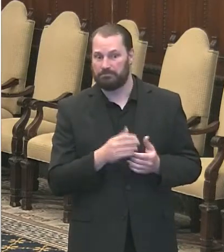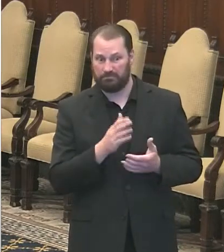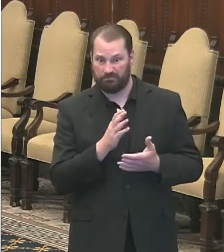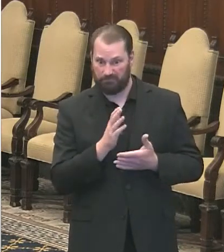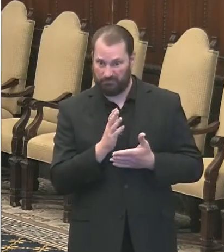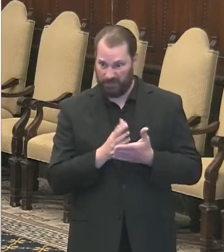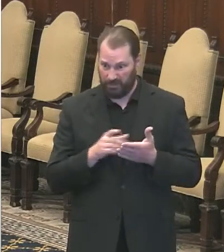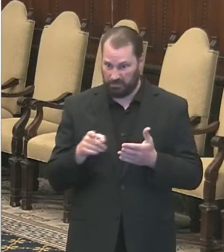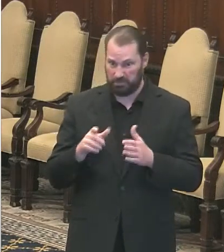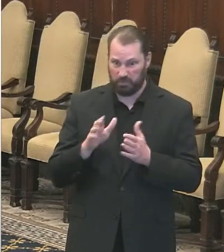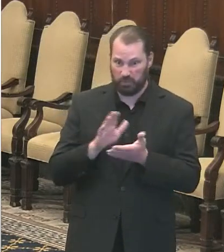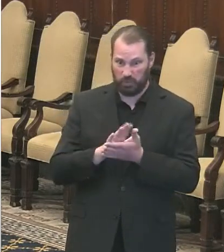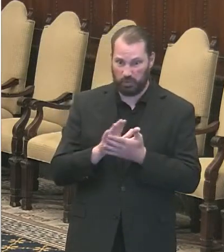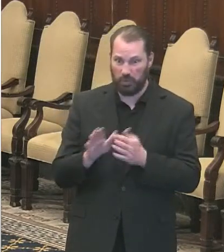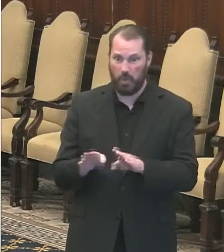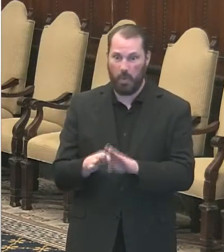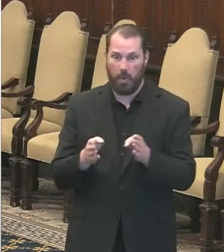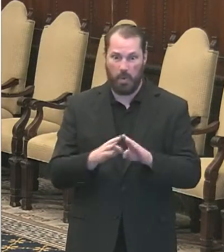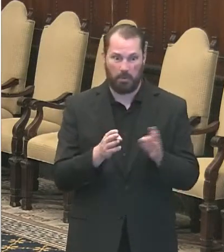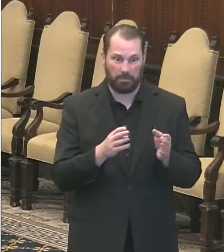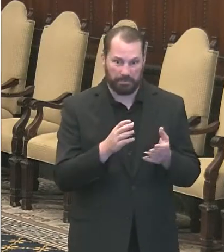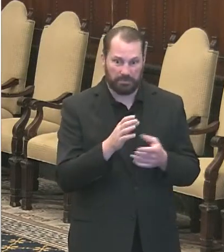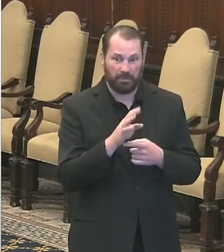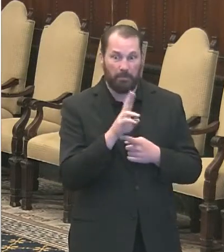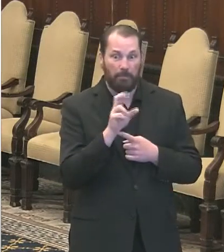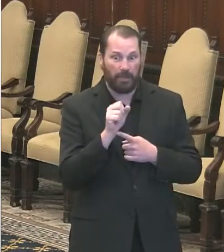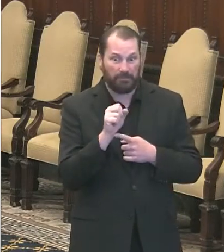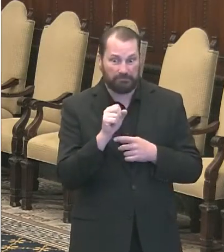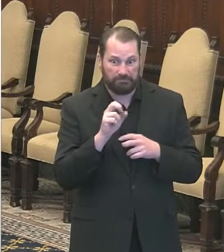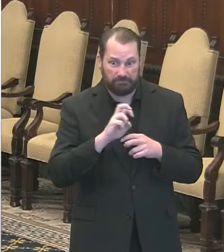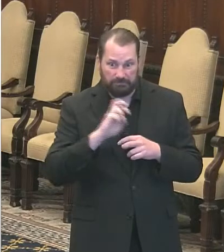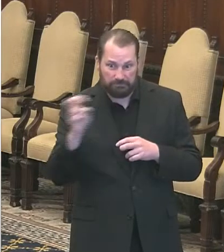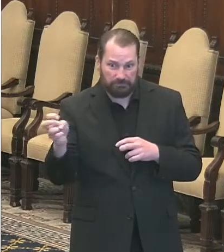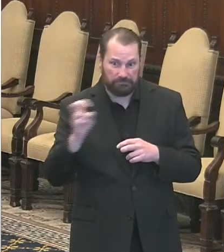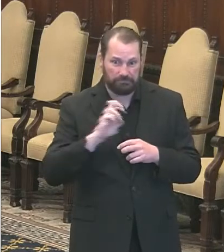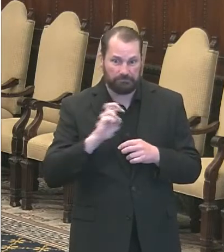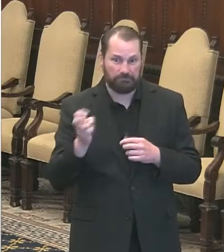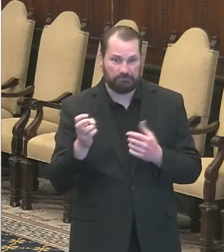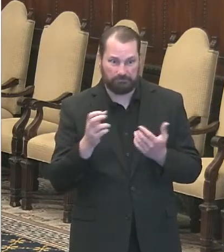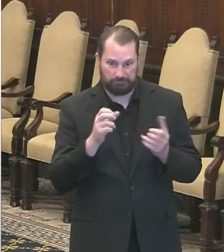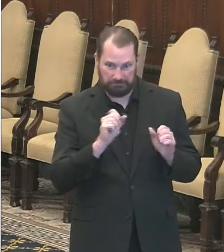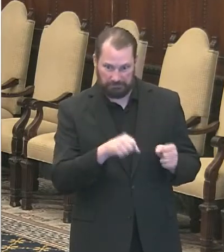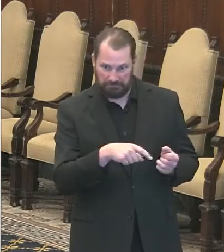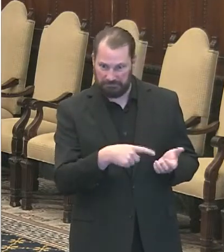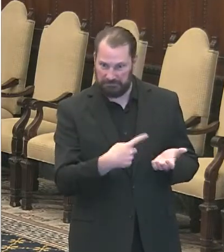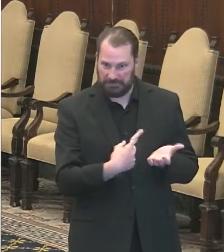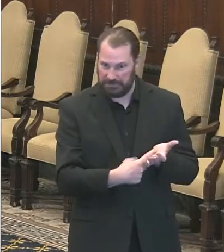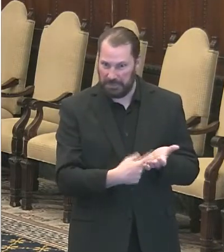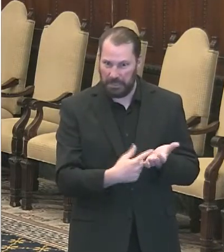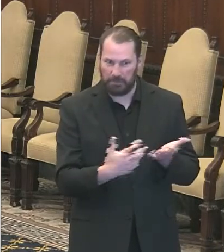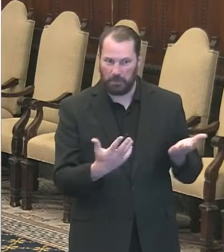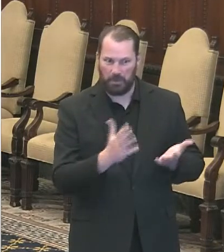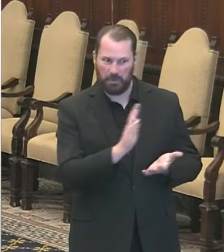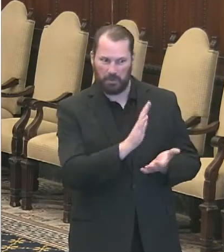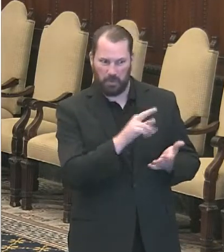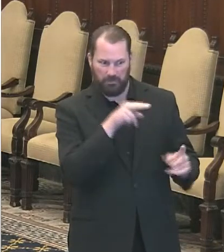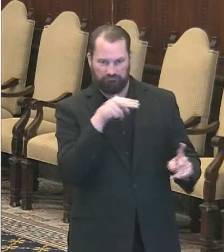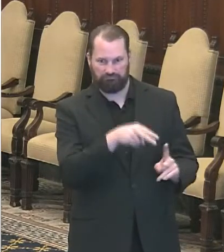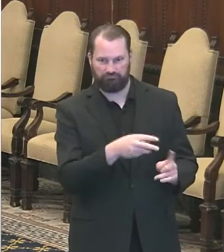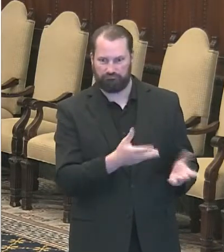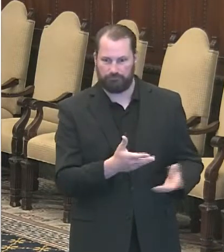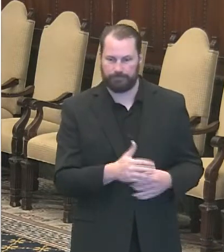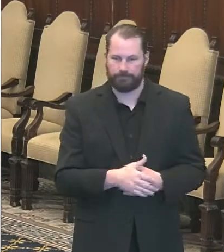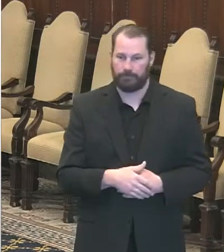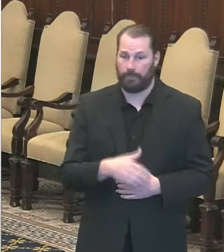and also busing of students? Can you talk about some of those discussions and what you guys are kind of looking at? Our hope is that